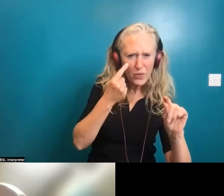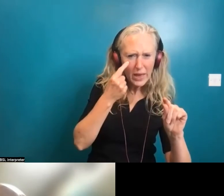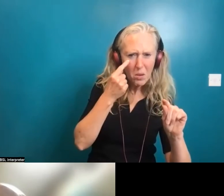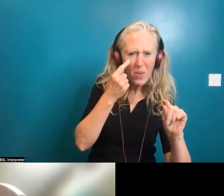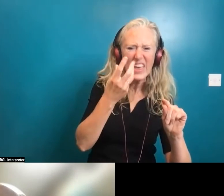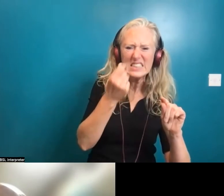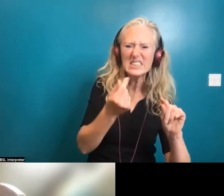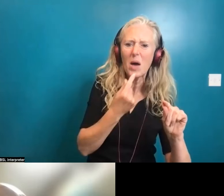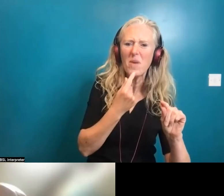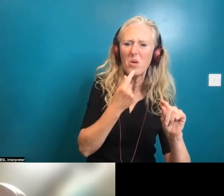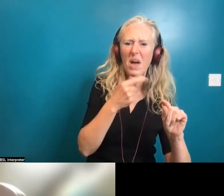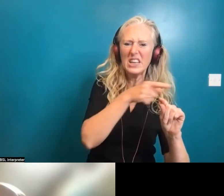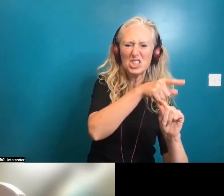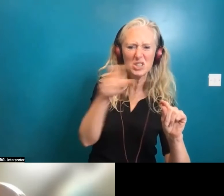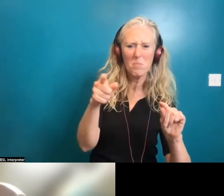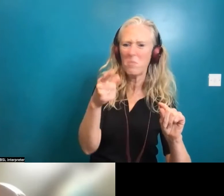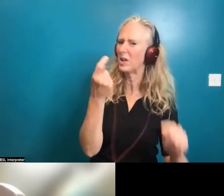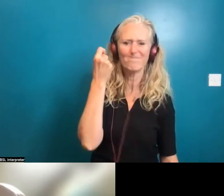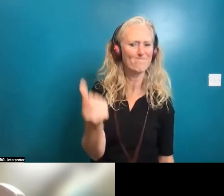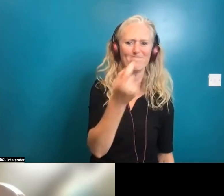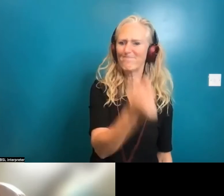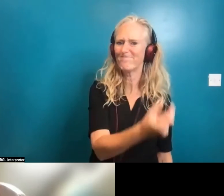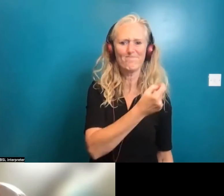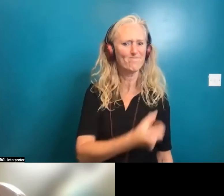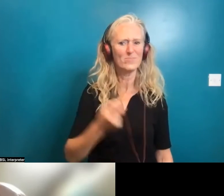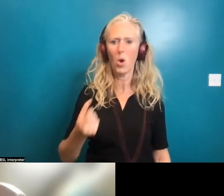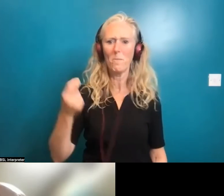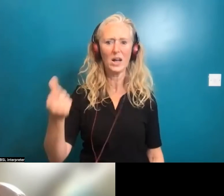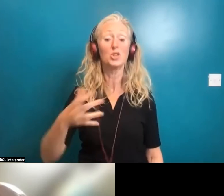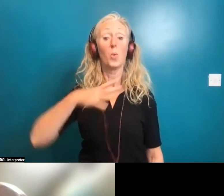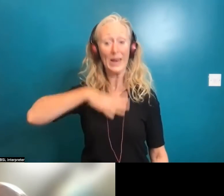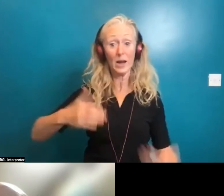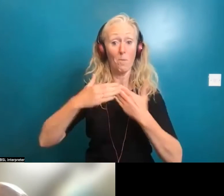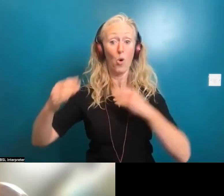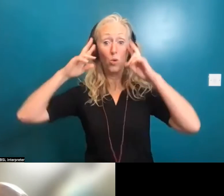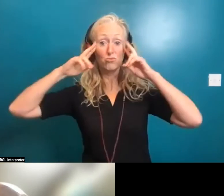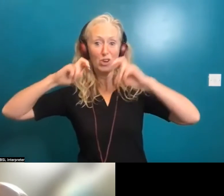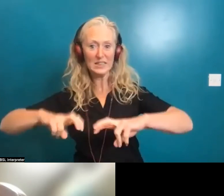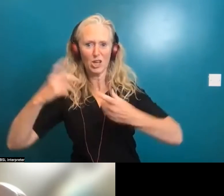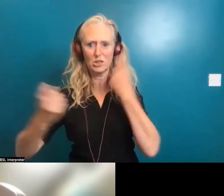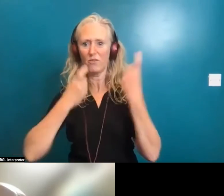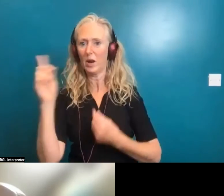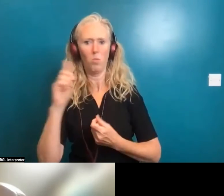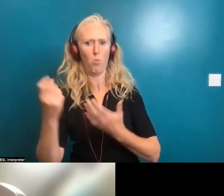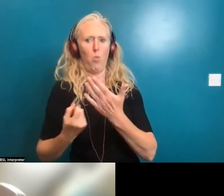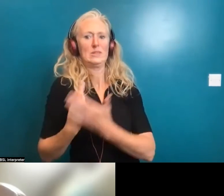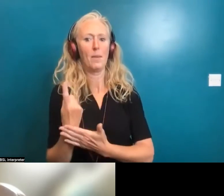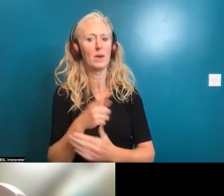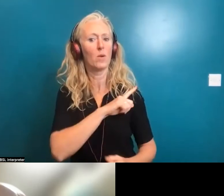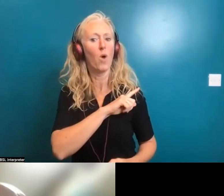So it's a question that needs answering. I don't know that there's